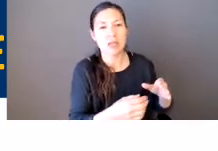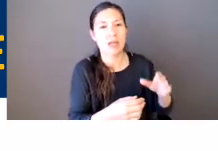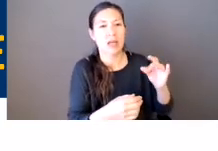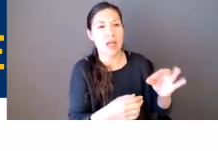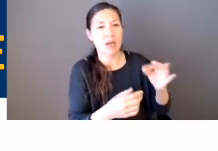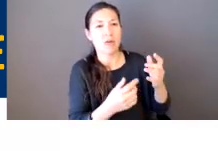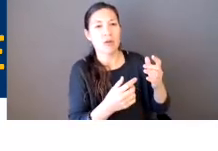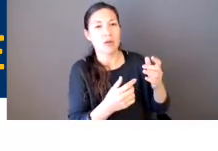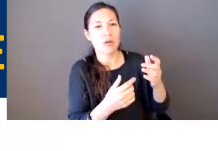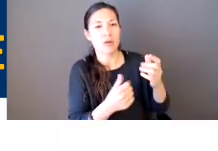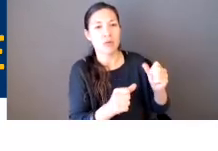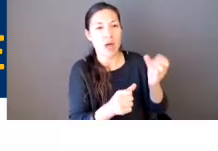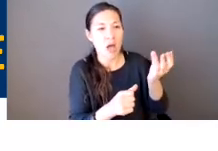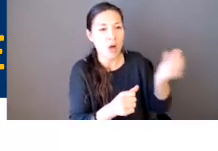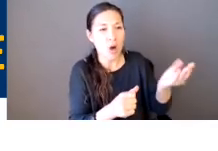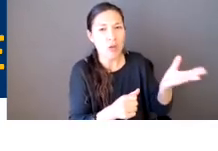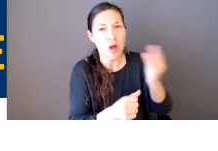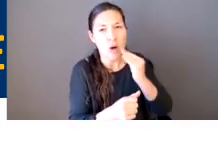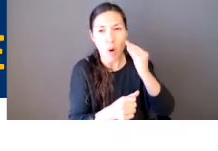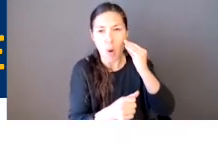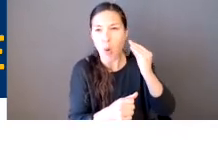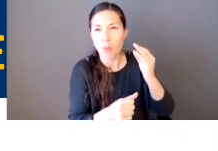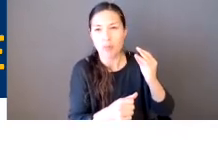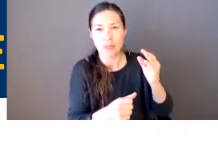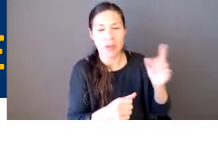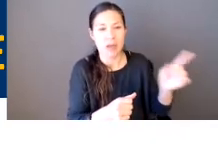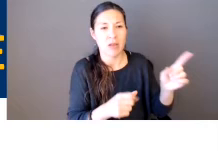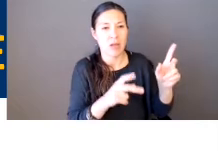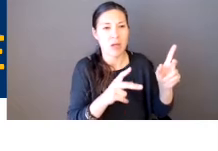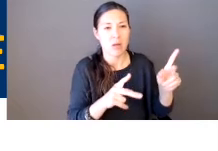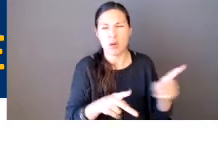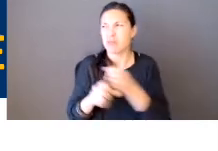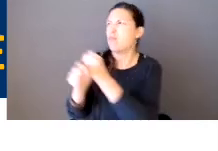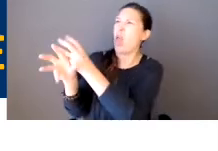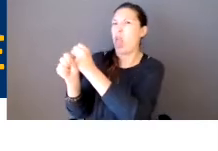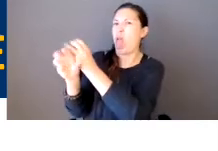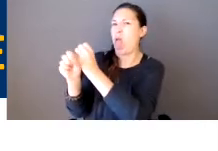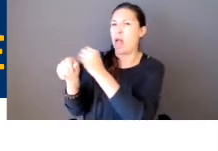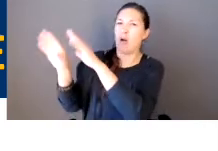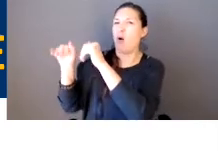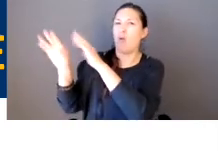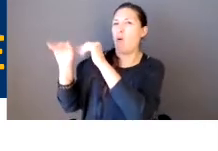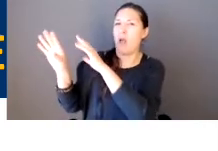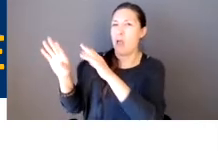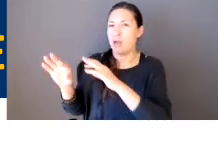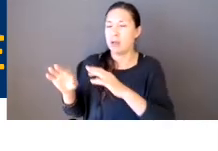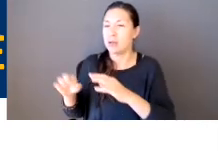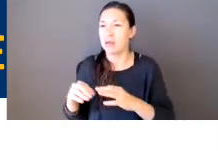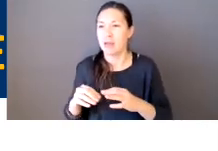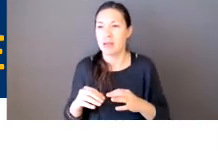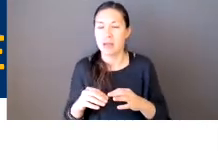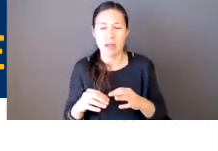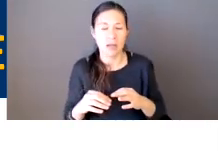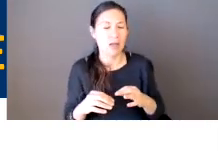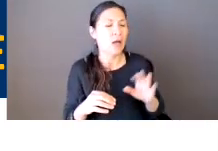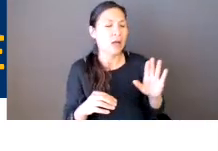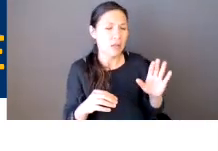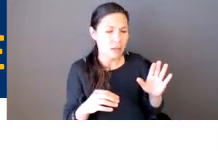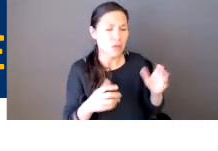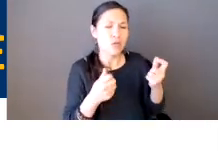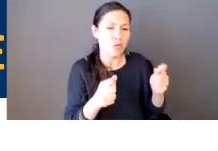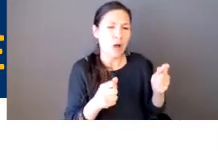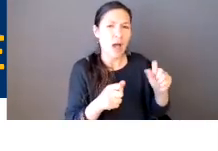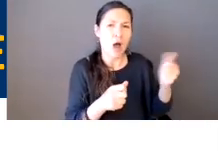to a home where an elder is yelling and screaming at them and trying to walk away, well, no, you need to try something different because they may accept